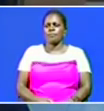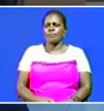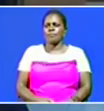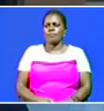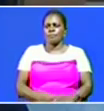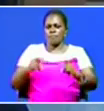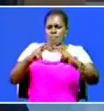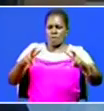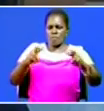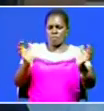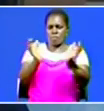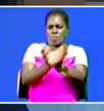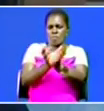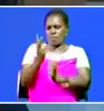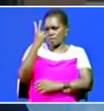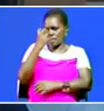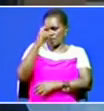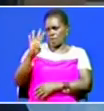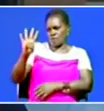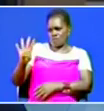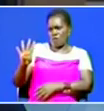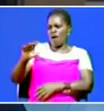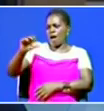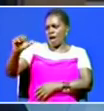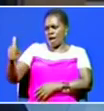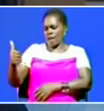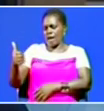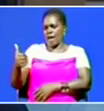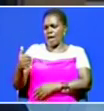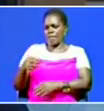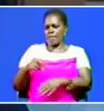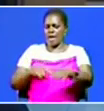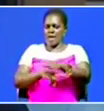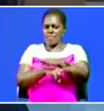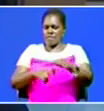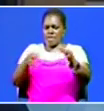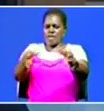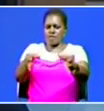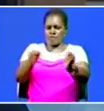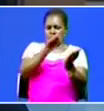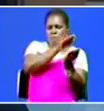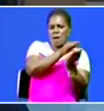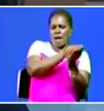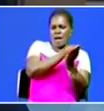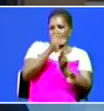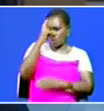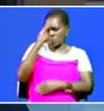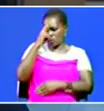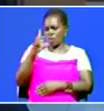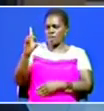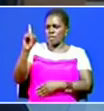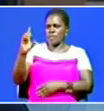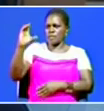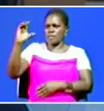Now, detectives have arrested four suspects in yet another foiled bank heist in Ruiru, Kiambu County. According to the